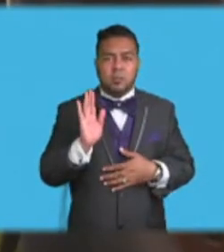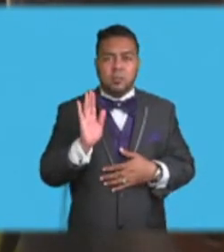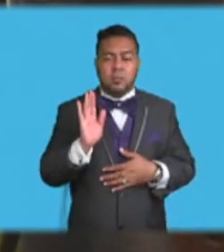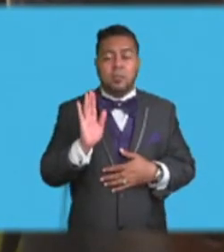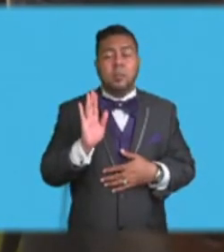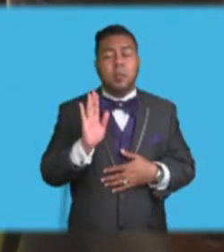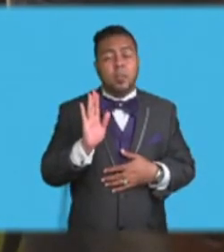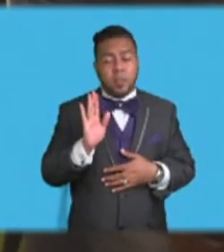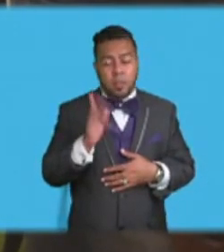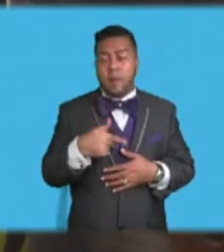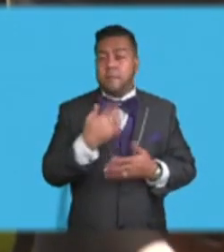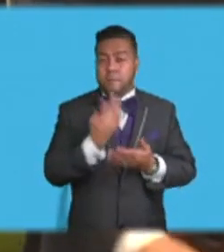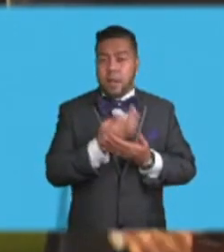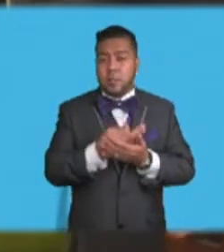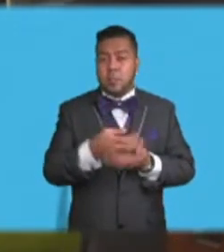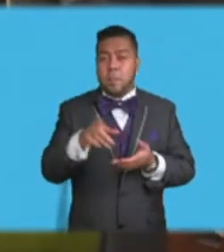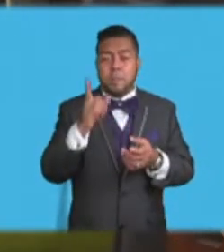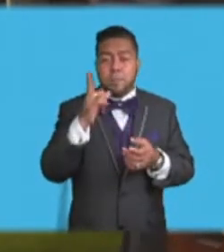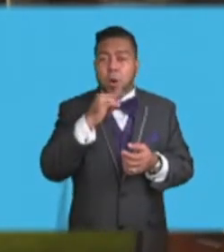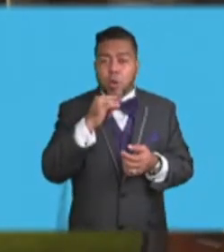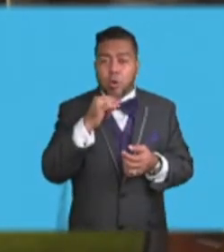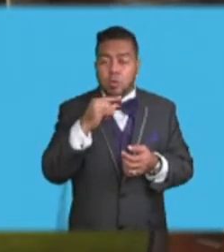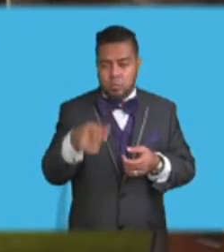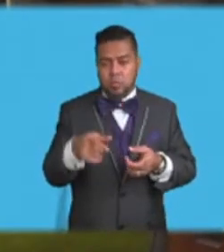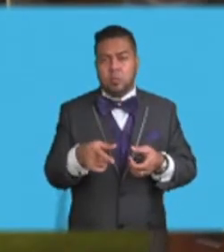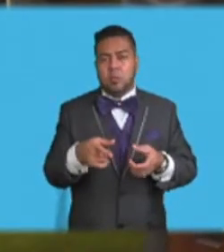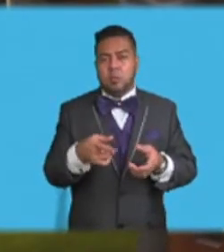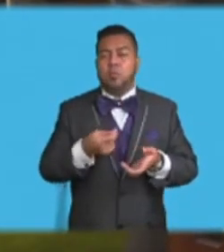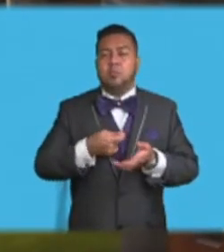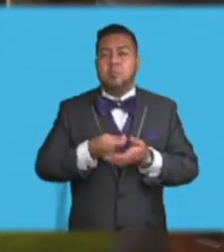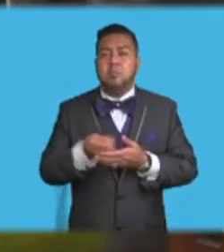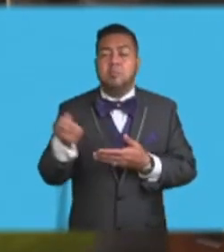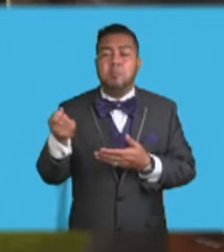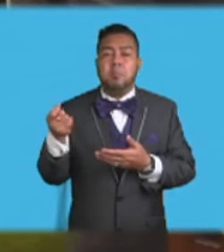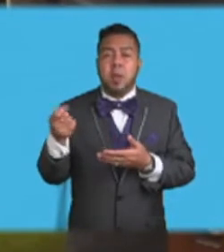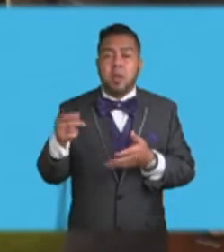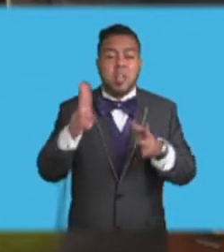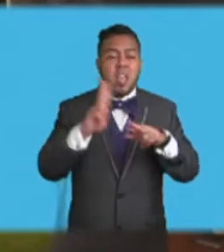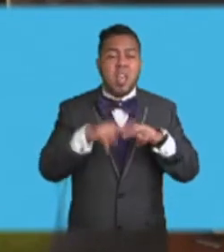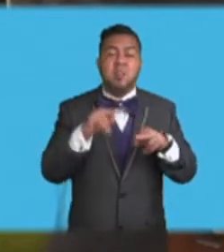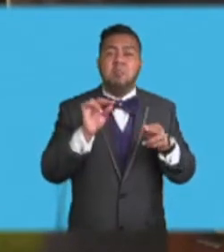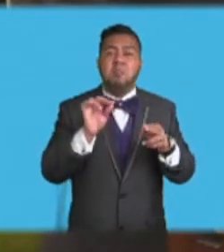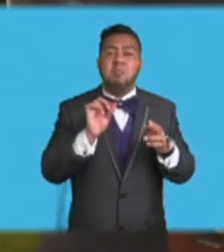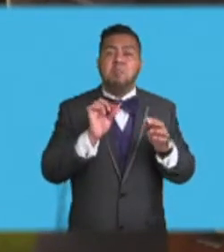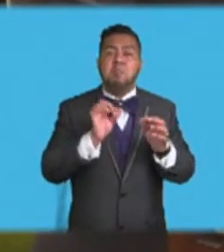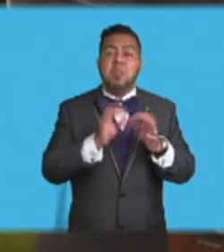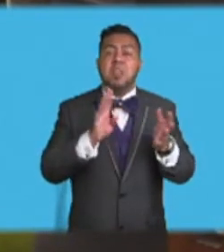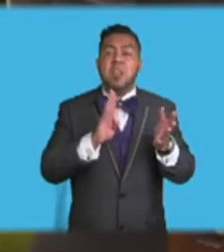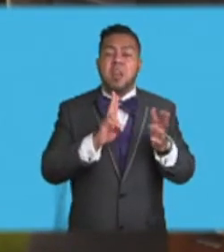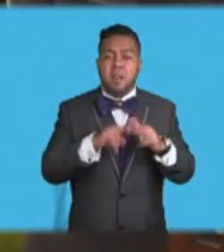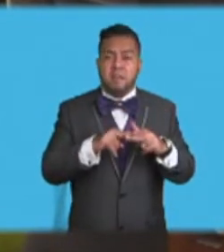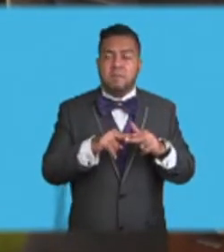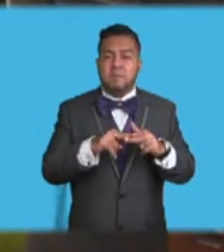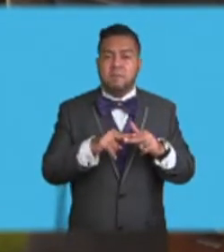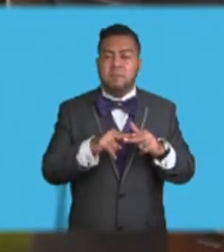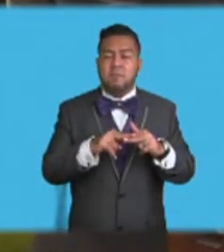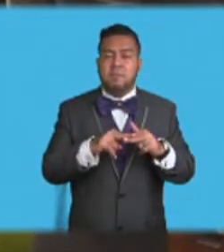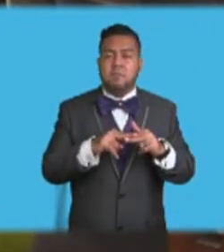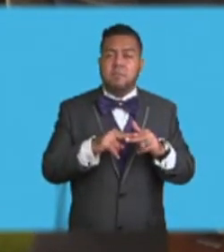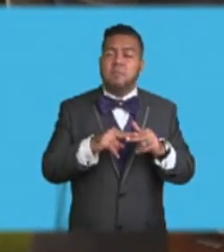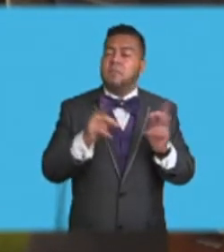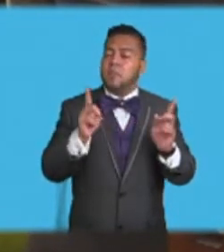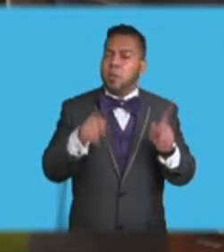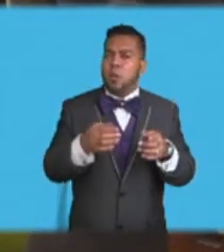The funds borrowed were used to pay NBF depositors. Madam Speaker, the overall cost, including the interest payment,